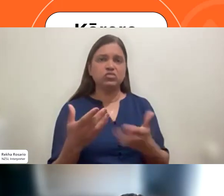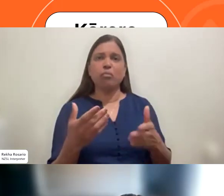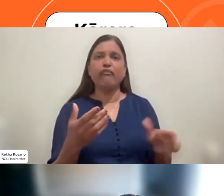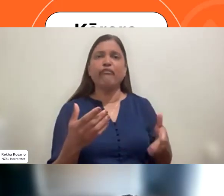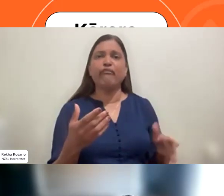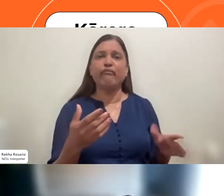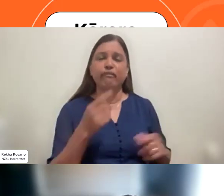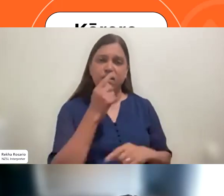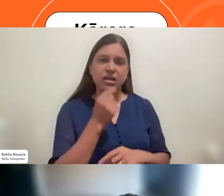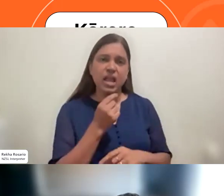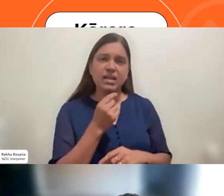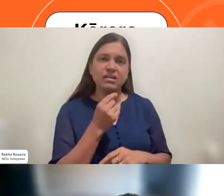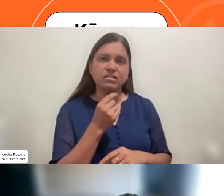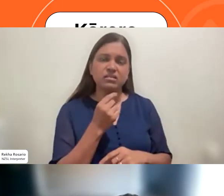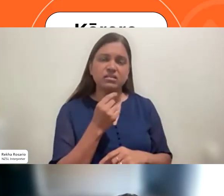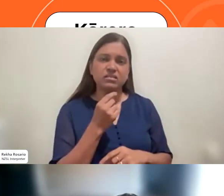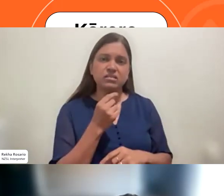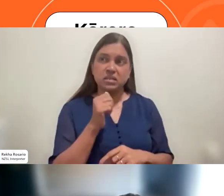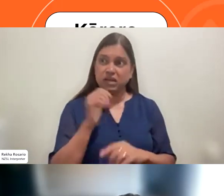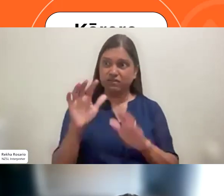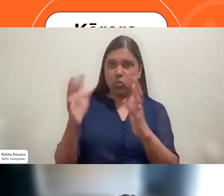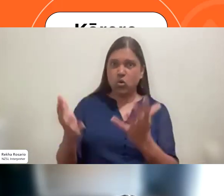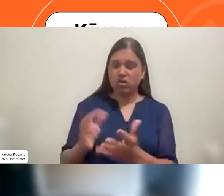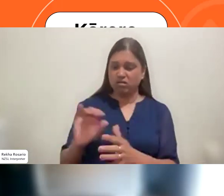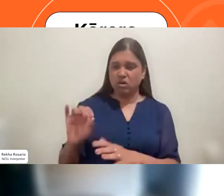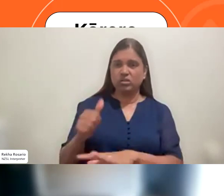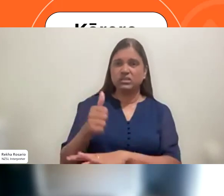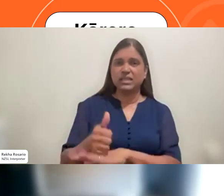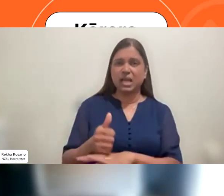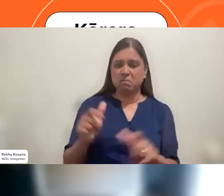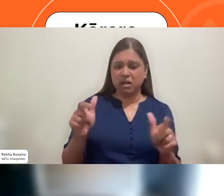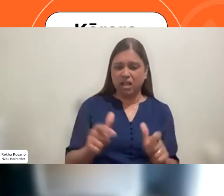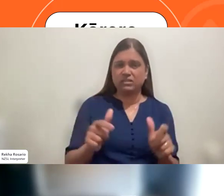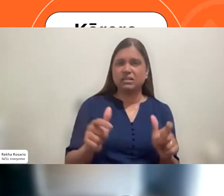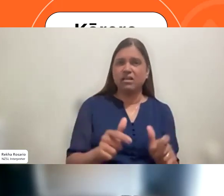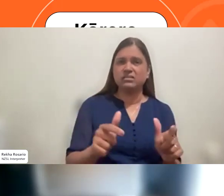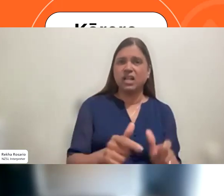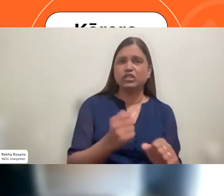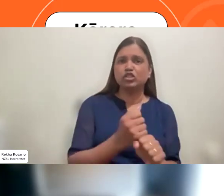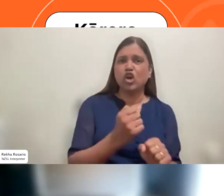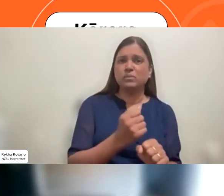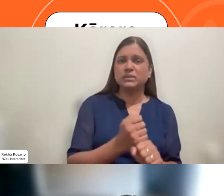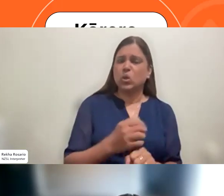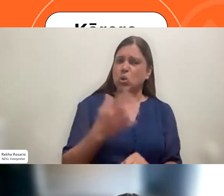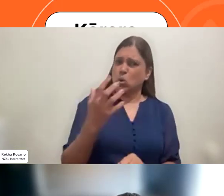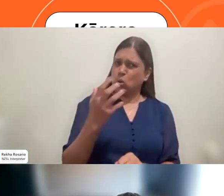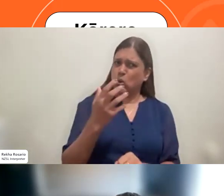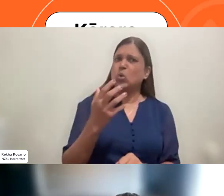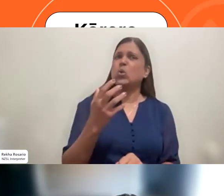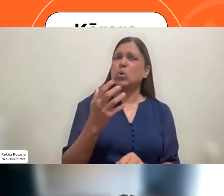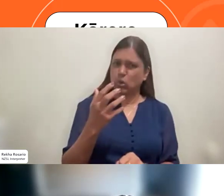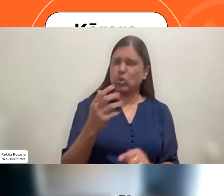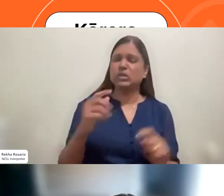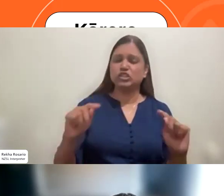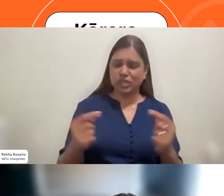certain ways, there will be less jobs. And it's just, it's a really challenging thing to go through,